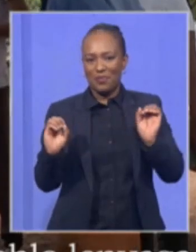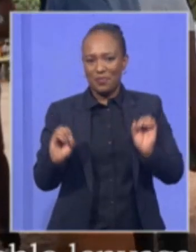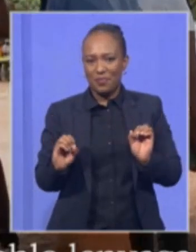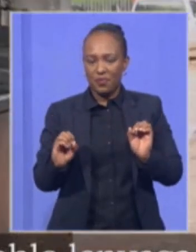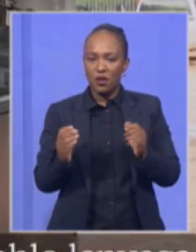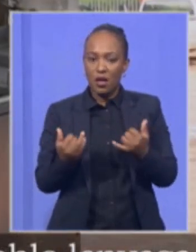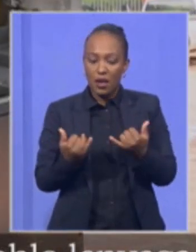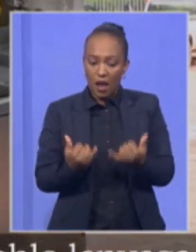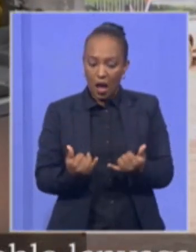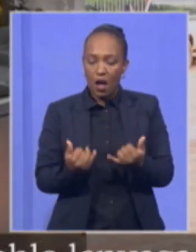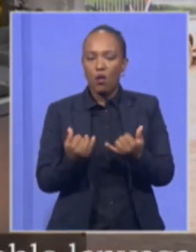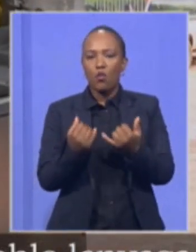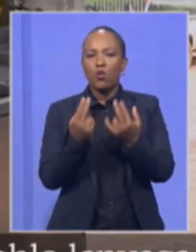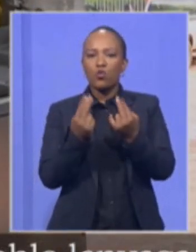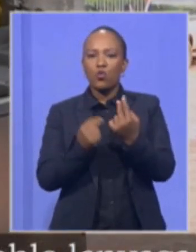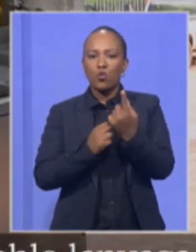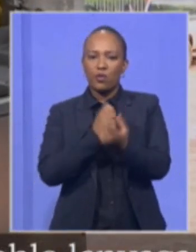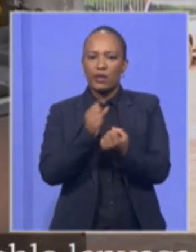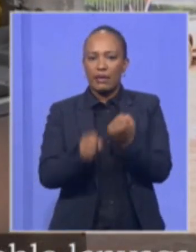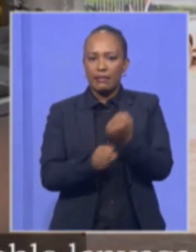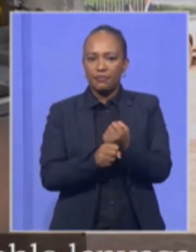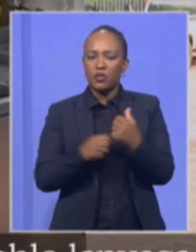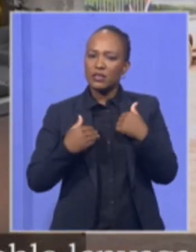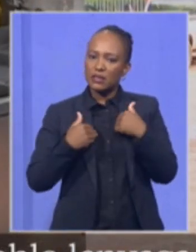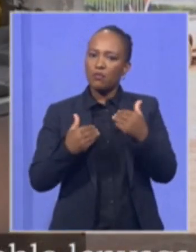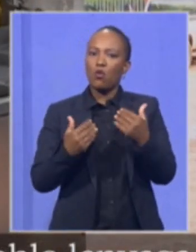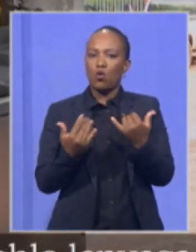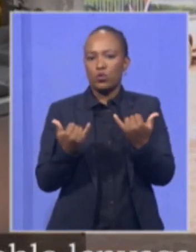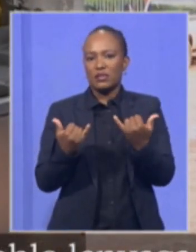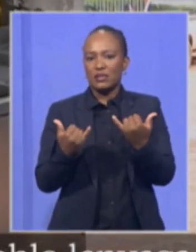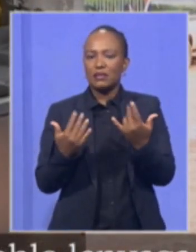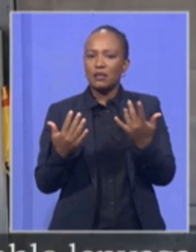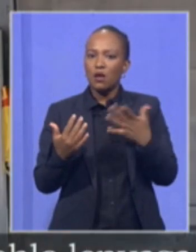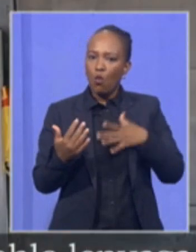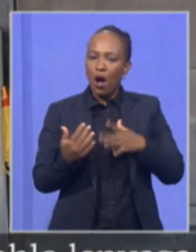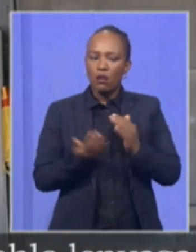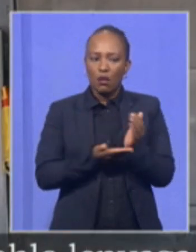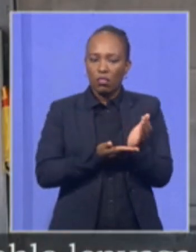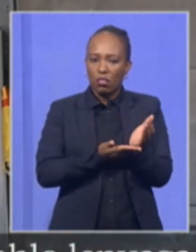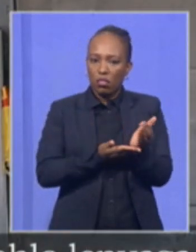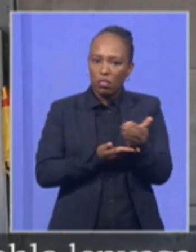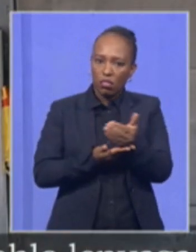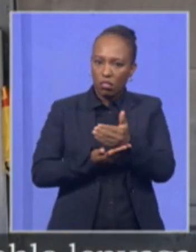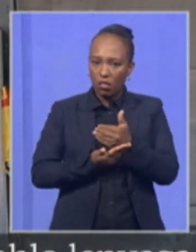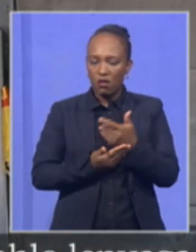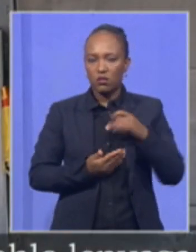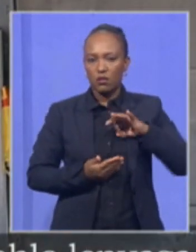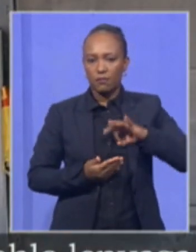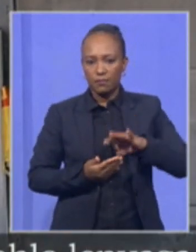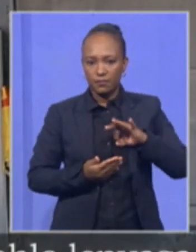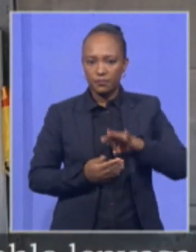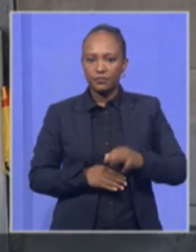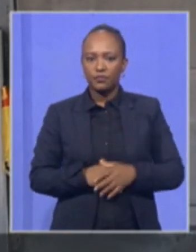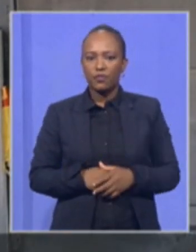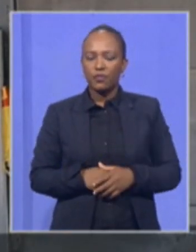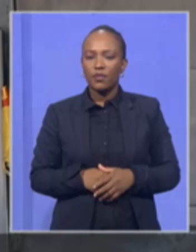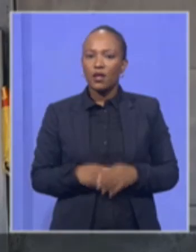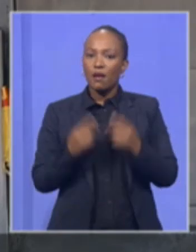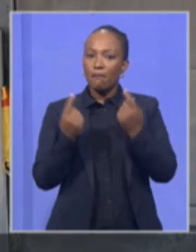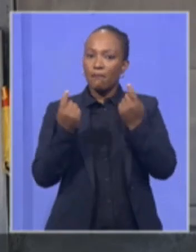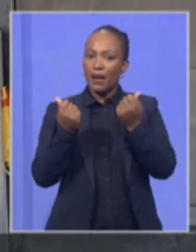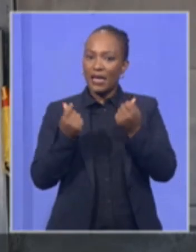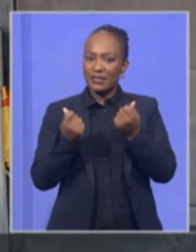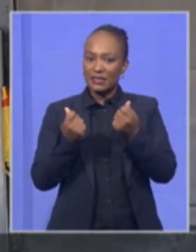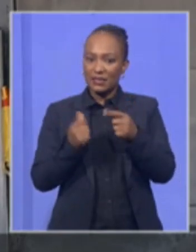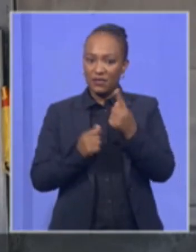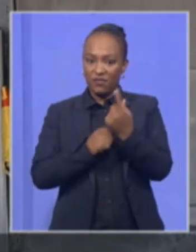ka ngwaga o mošwa o setse o simolotse, o kgaratlhela go dira letseno gape. Last year price a teng a lekanela this year. It's one of